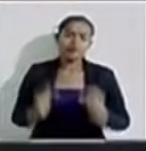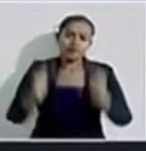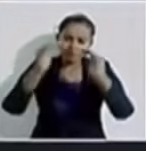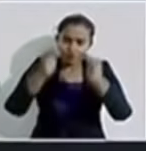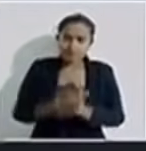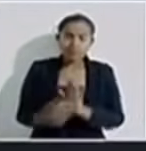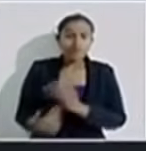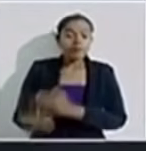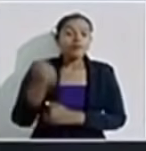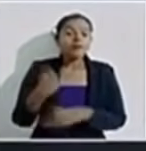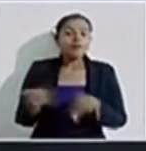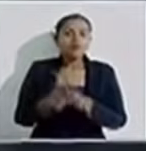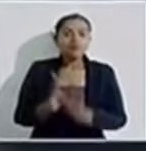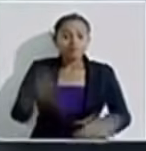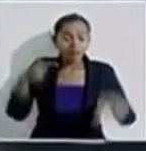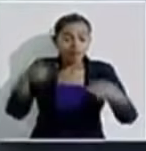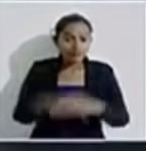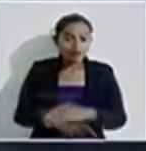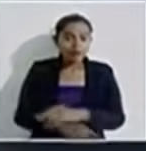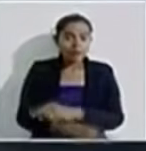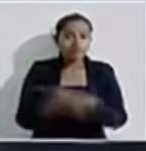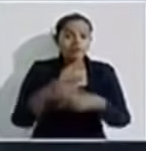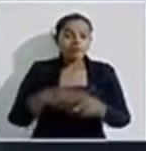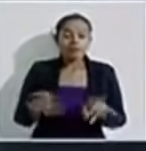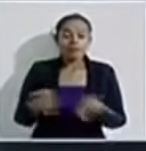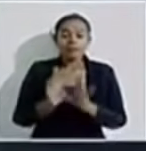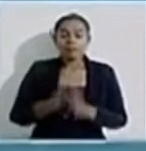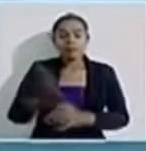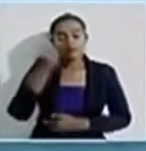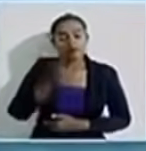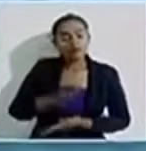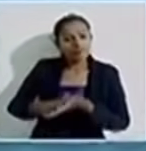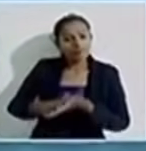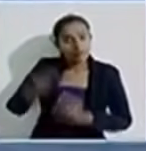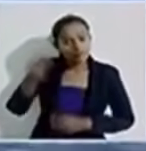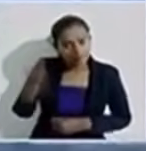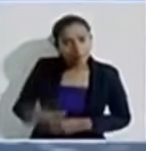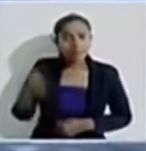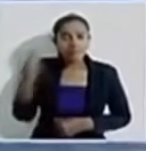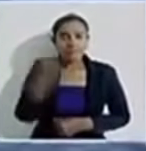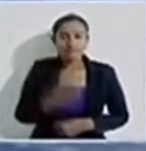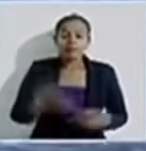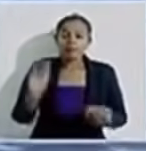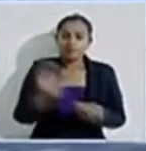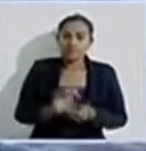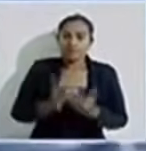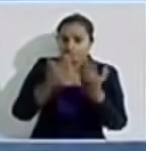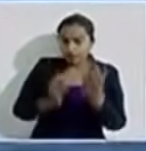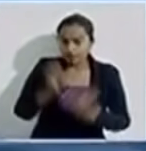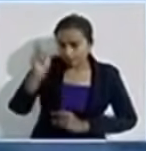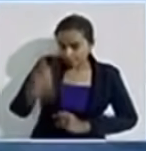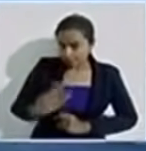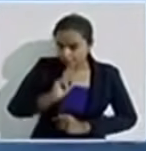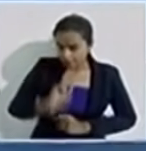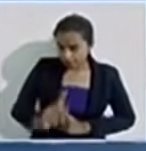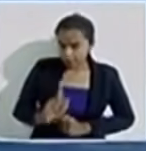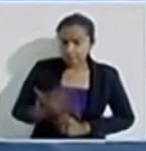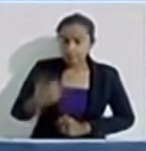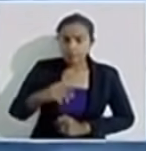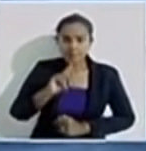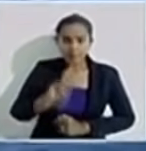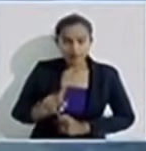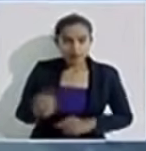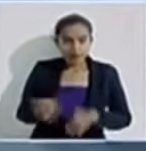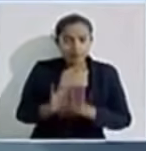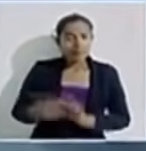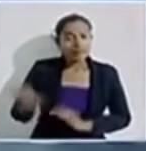Australia. Matt Pottinger, who served as Deputy National Security Advisor in the Trump administration, said, quote, a nuclear-powered submarine